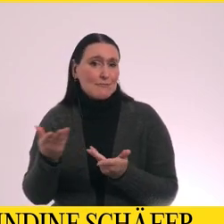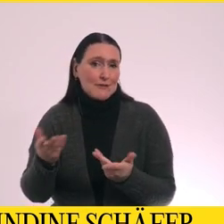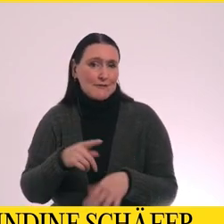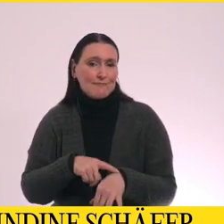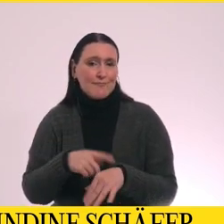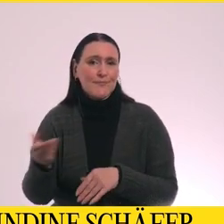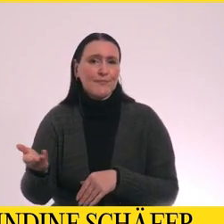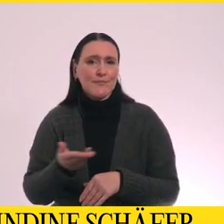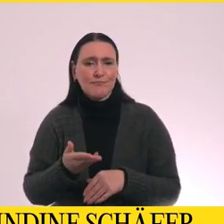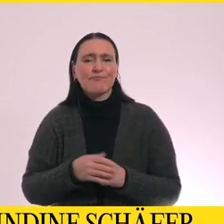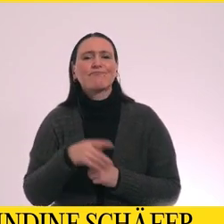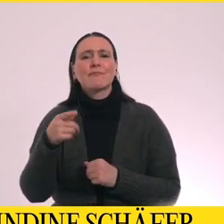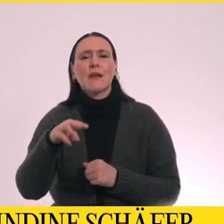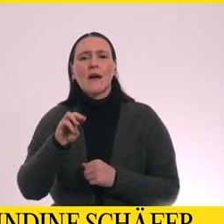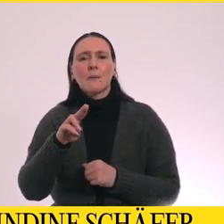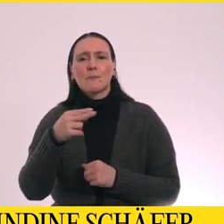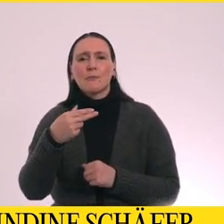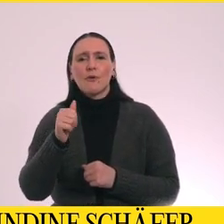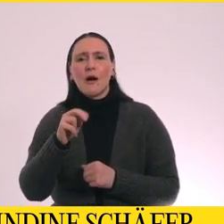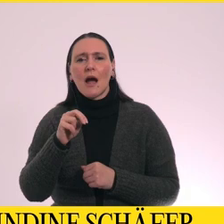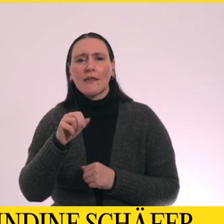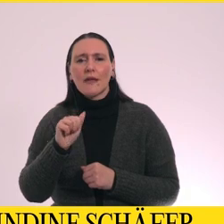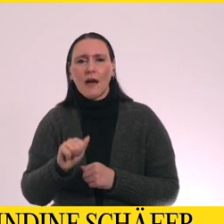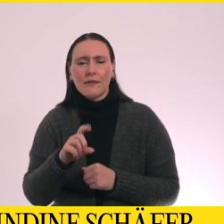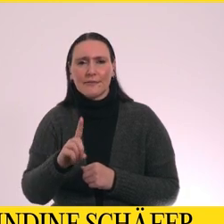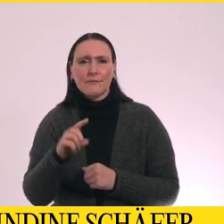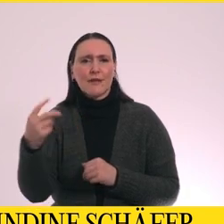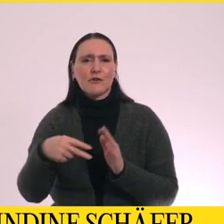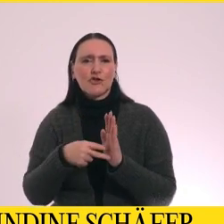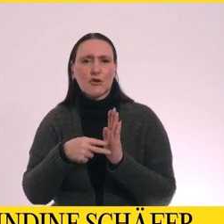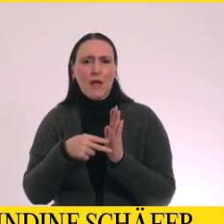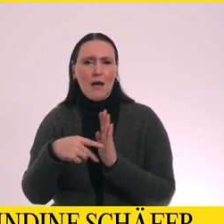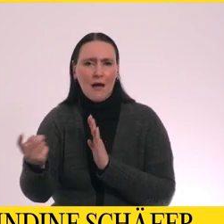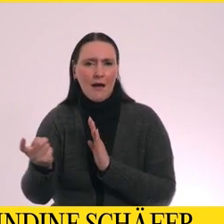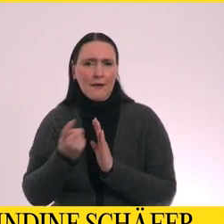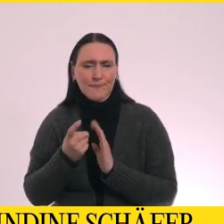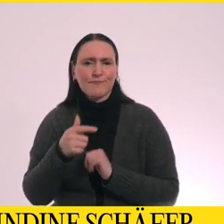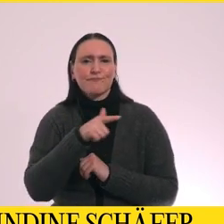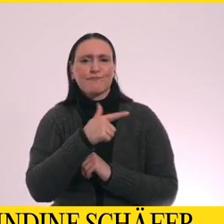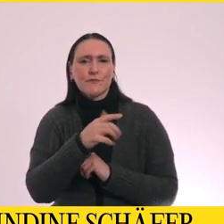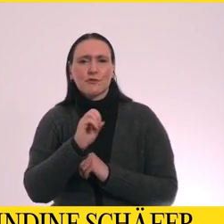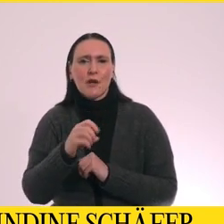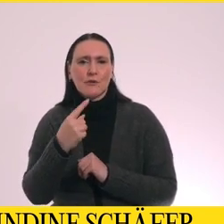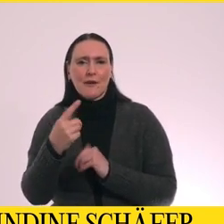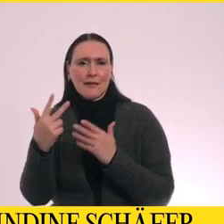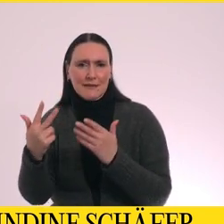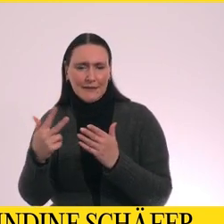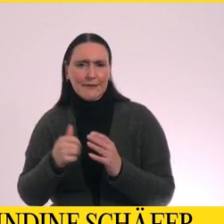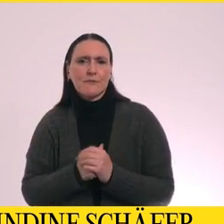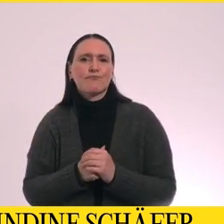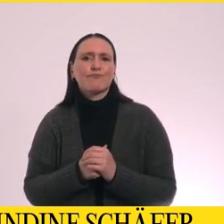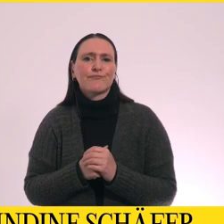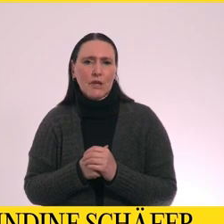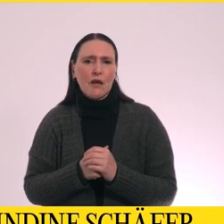Syria and has been in Trampoline House since 2019. He came on the run as